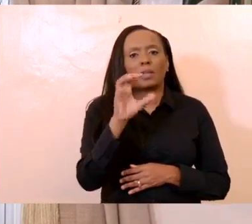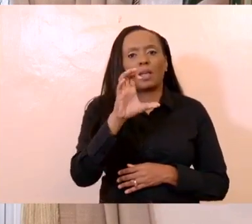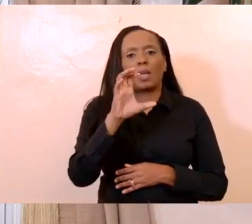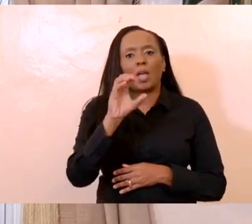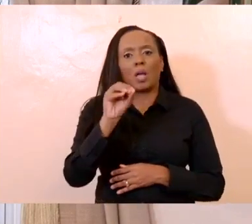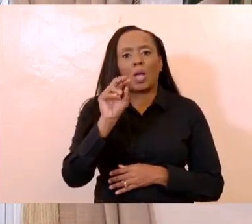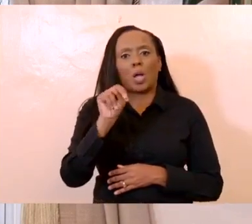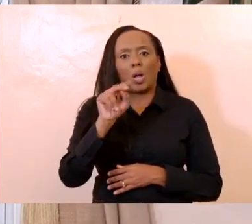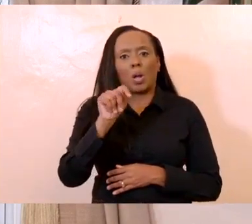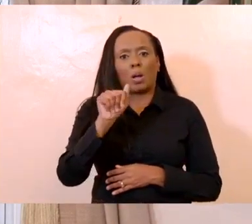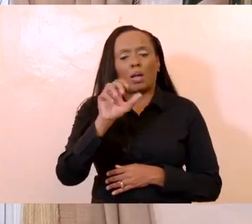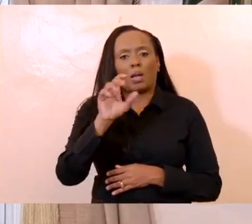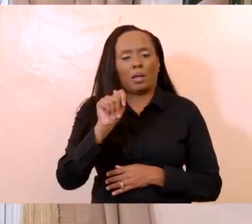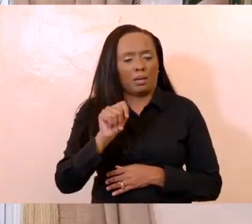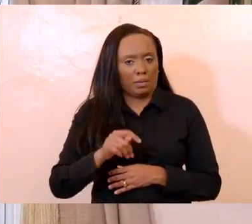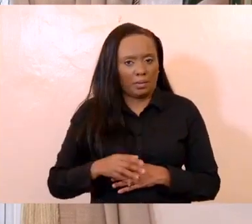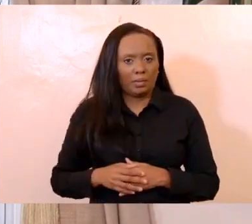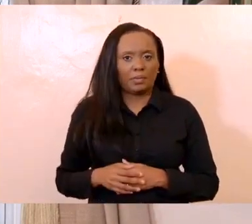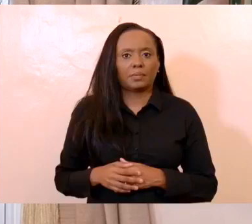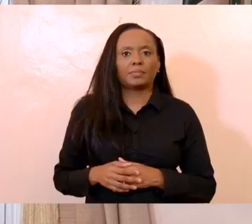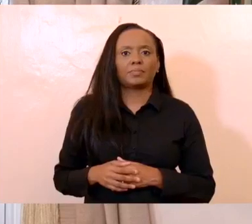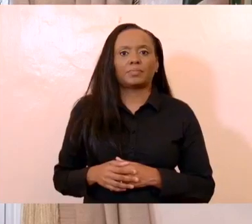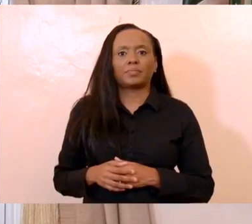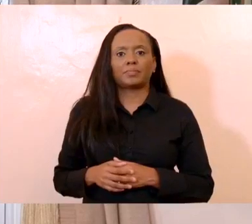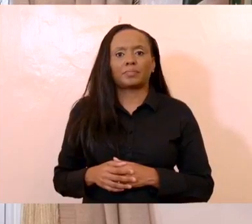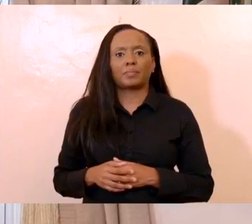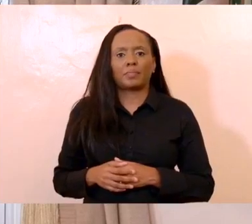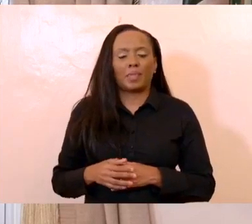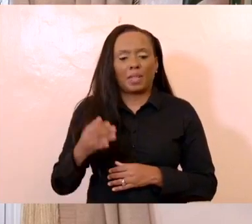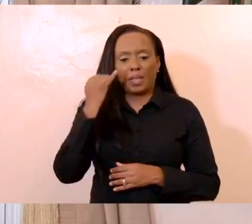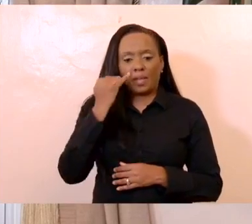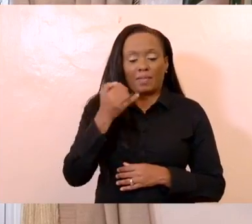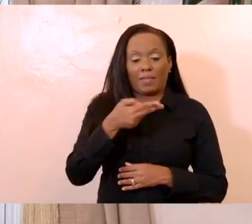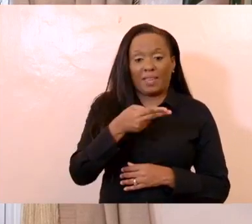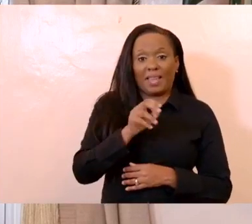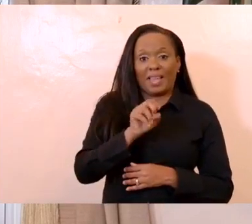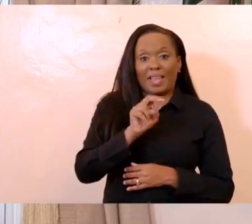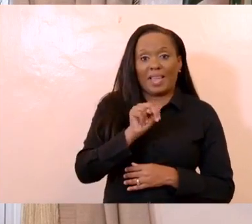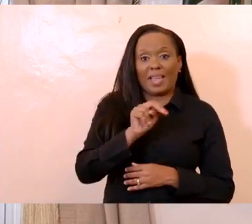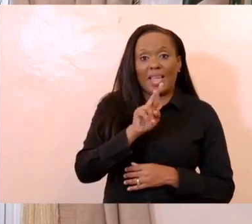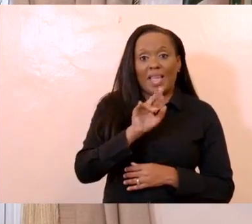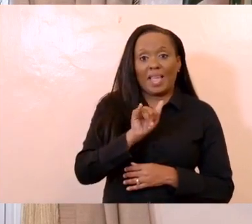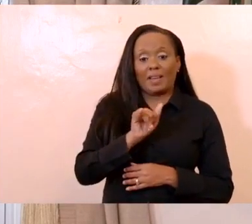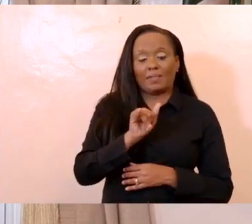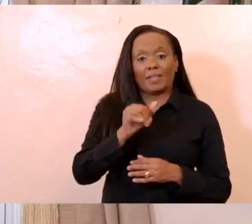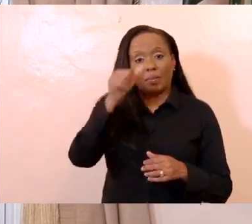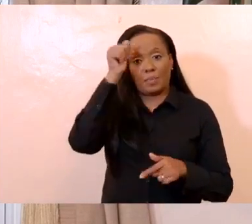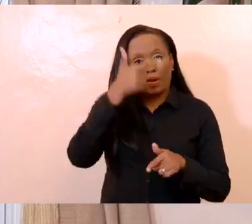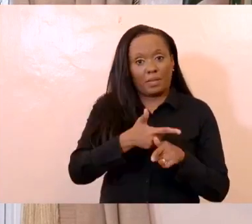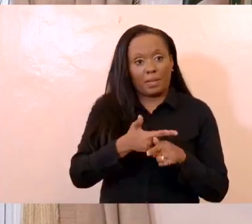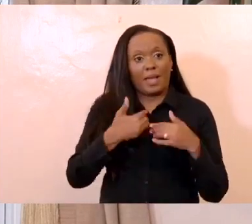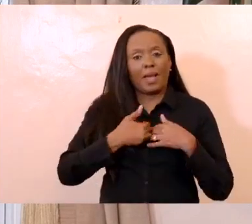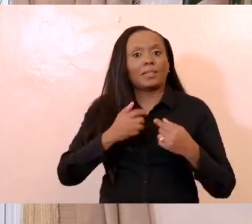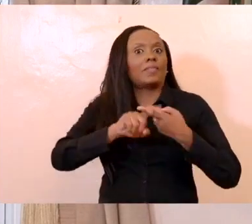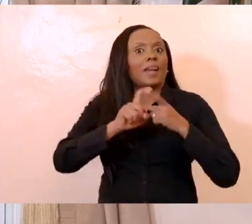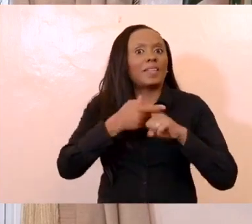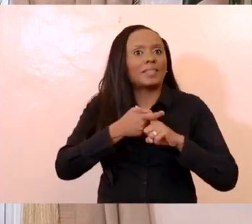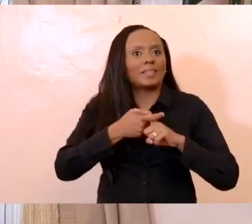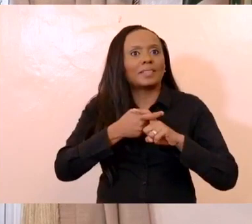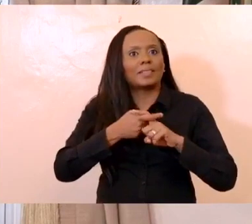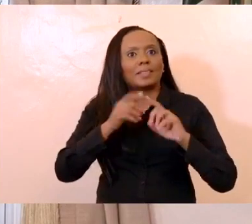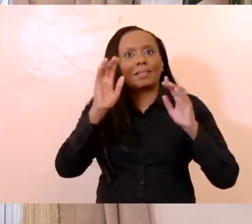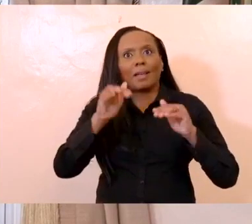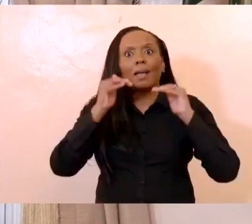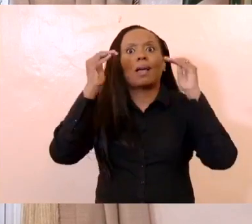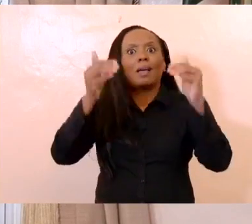right? And any of Henry's brother's friends might be tertiary contacts, and you go on and on